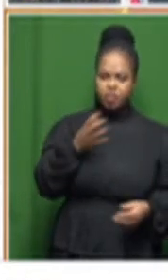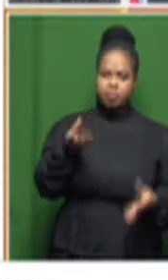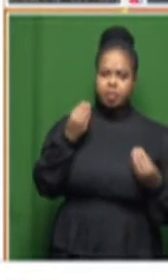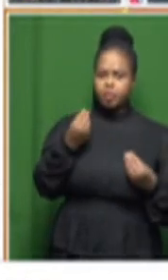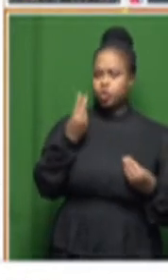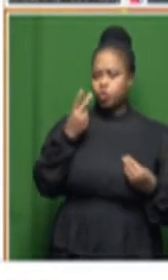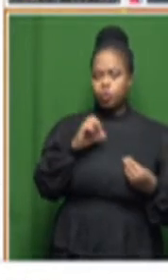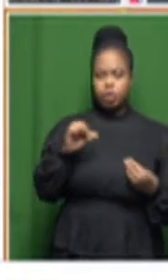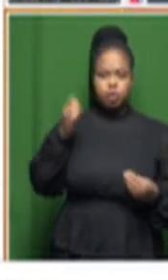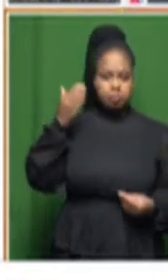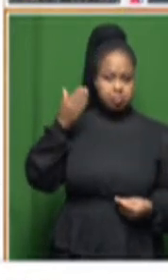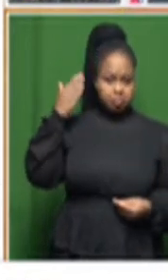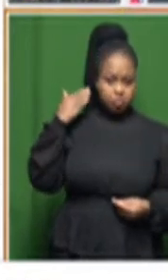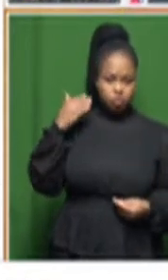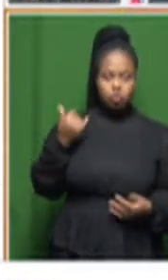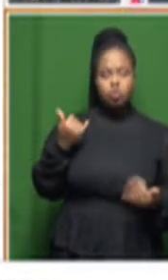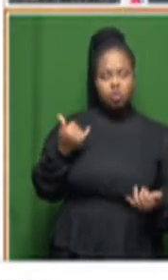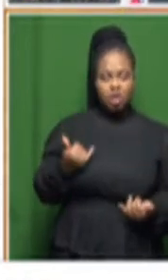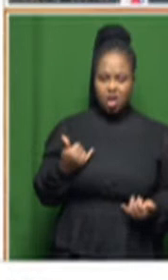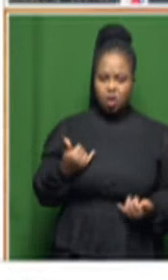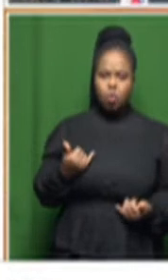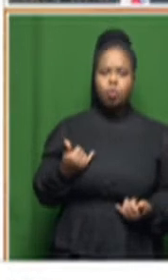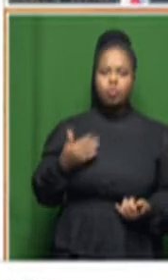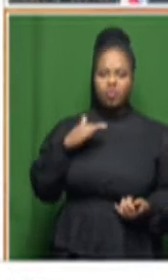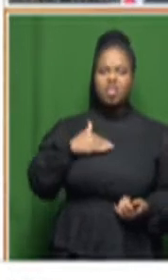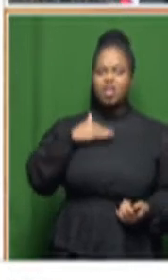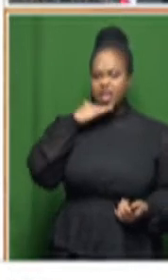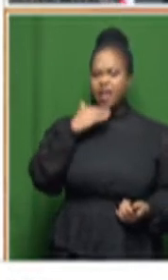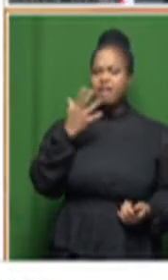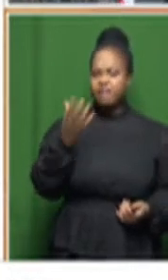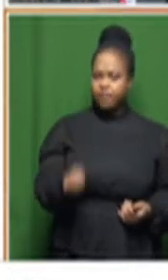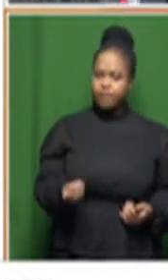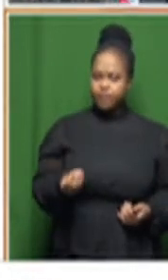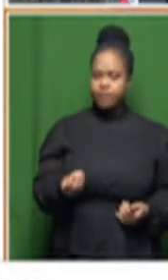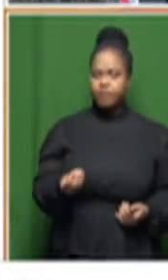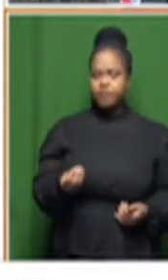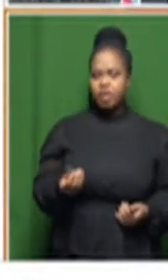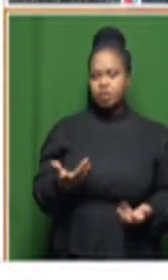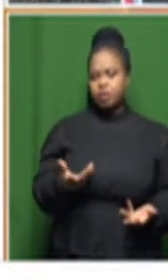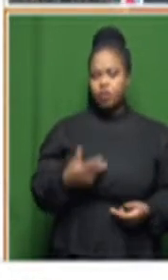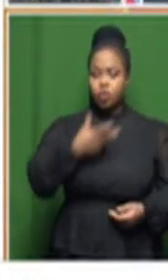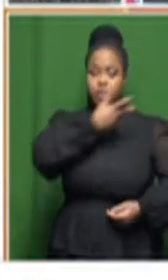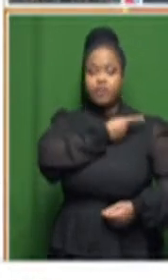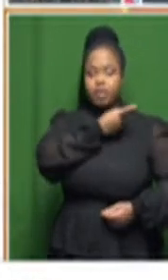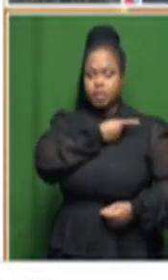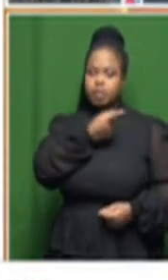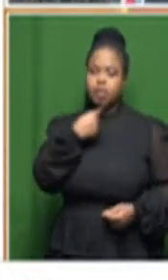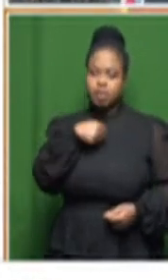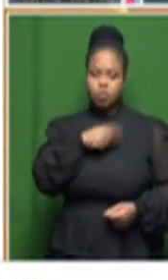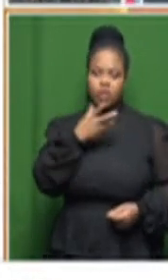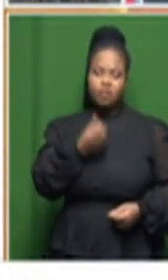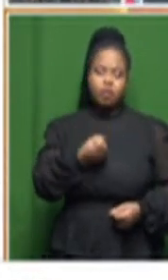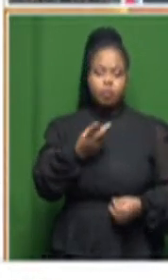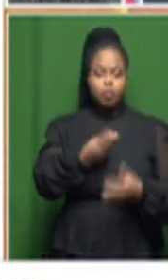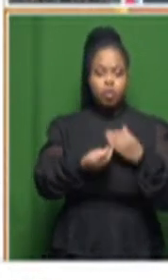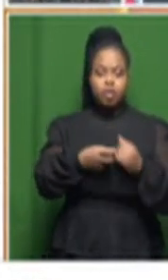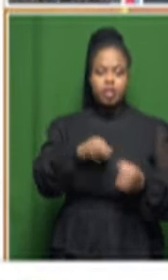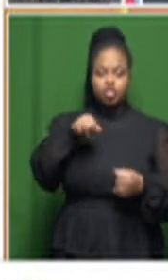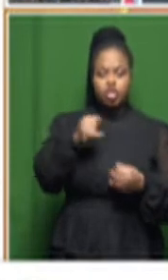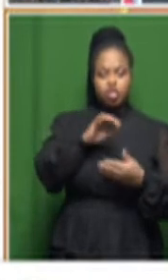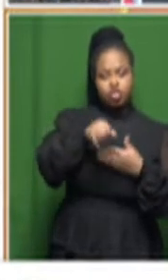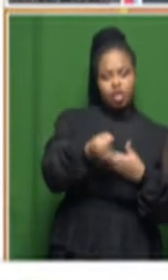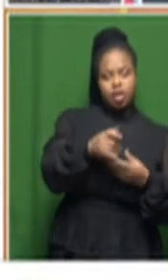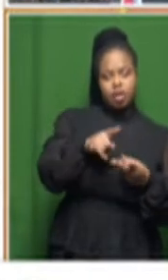past 2 weeks. And so we are in a very good, stable position as far as vaccine is concerned, both in terms of Johnson & Johnson